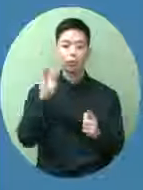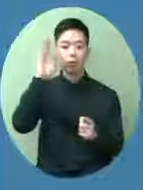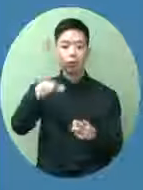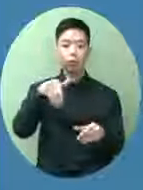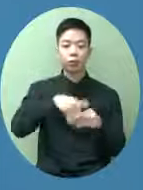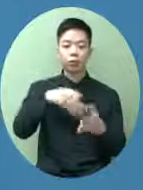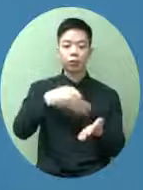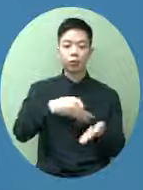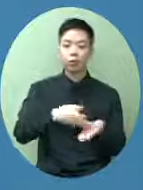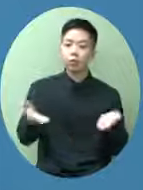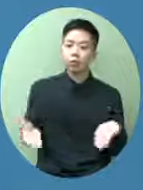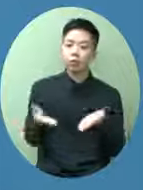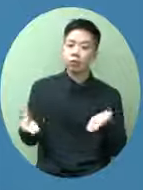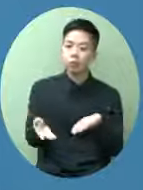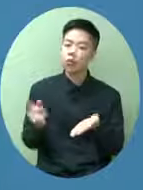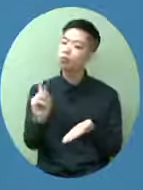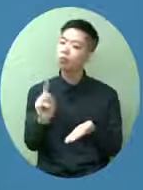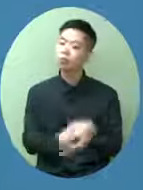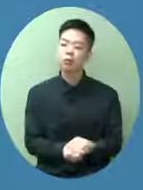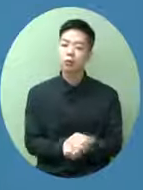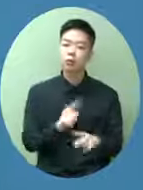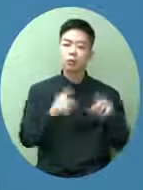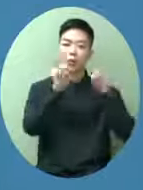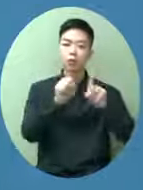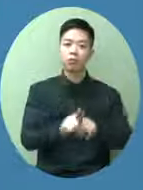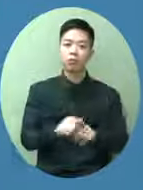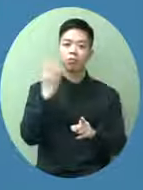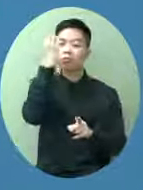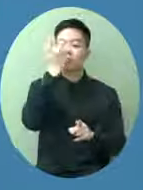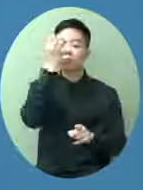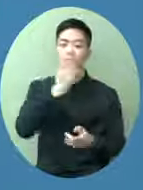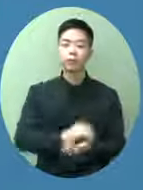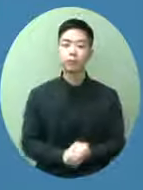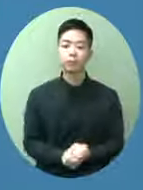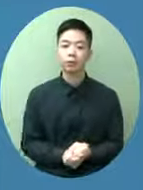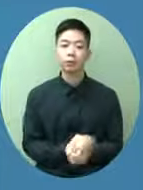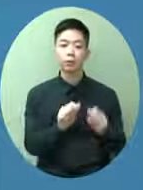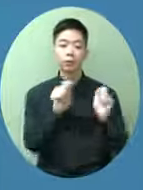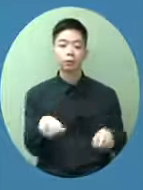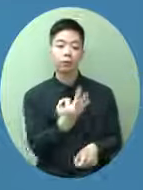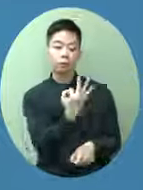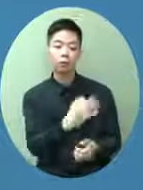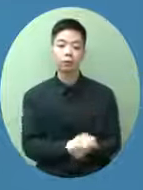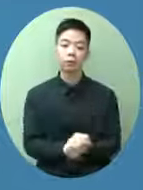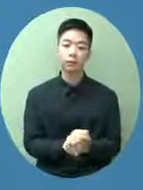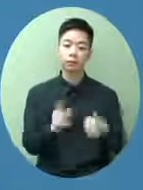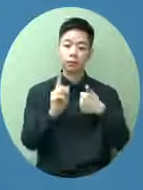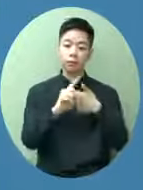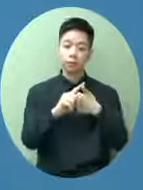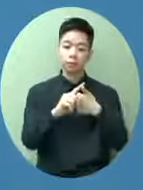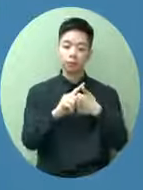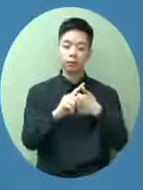OKOf the three questionsFirst isI will not comment on any rumour or speculation